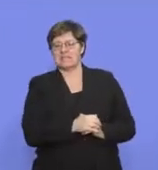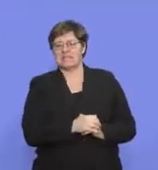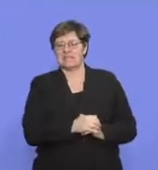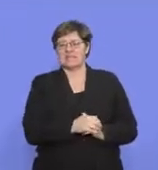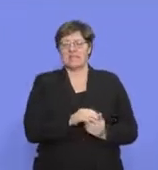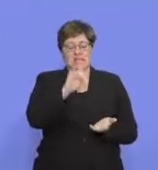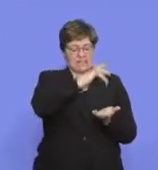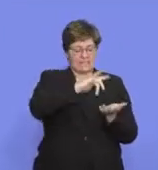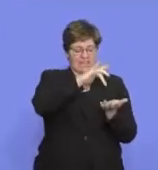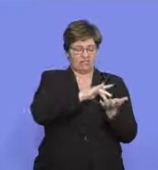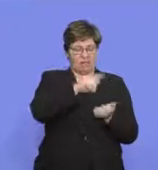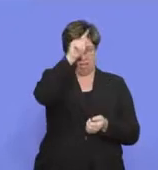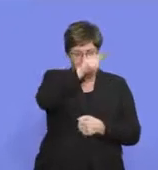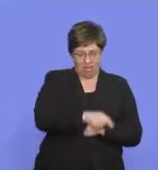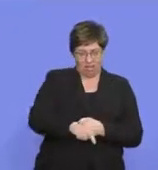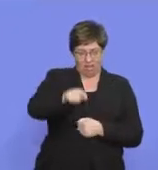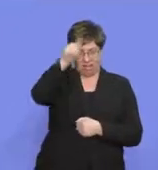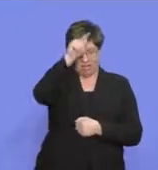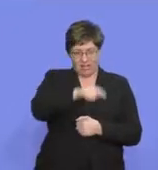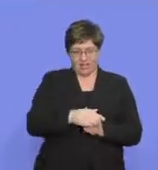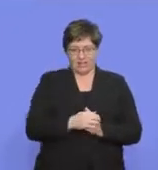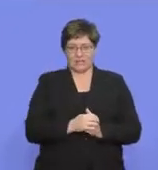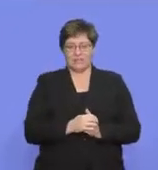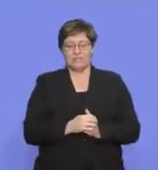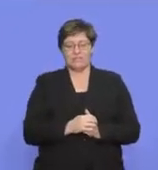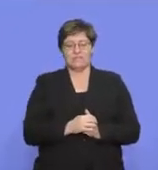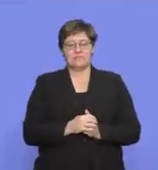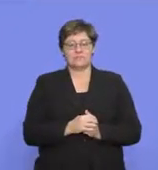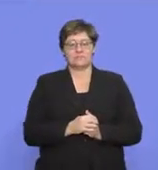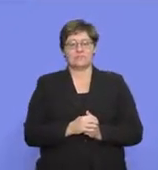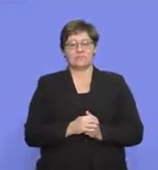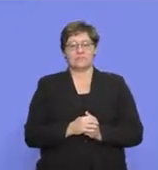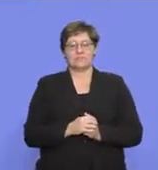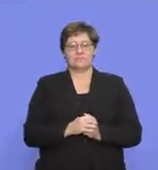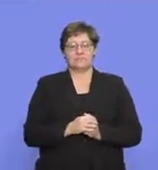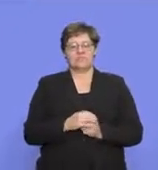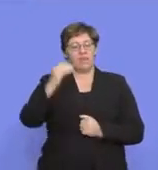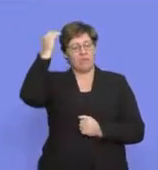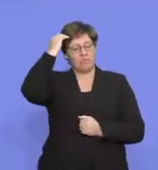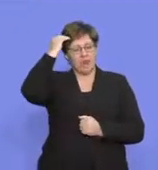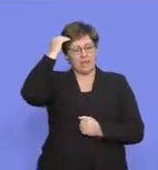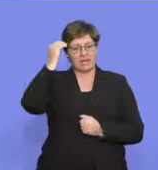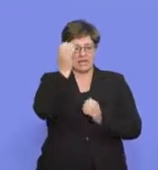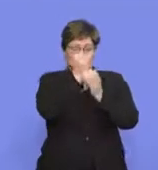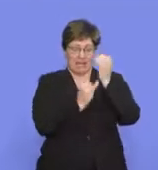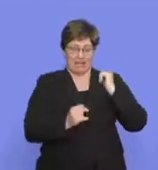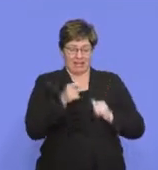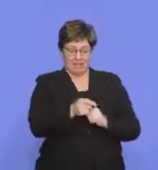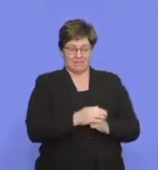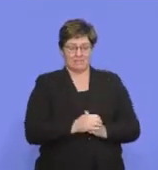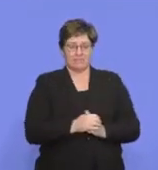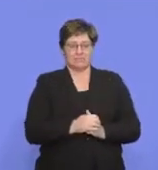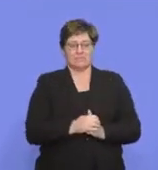central part, this part here, that is your central nervous system. Right, the brain and the spinal cord. Right.